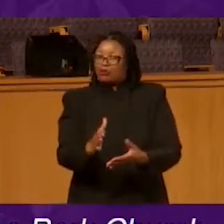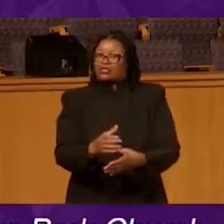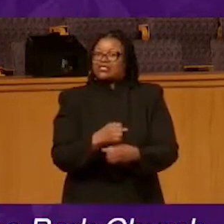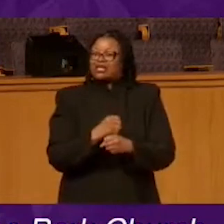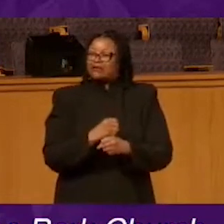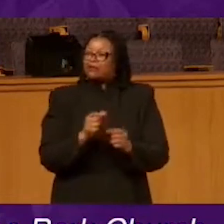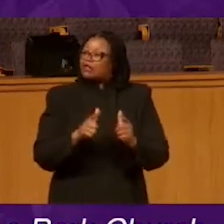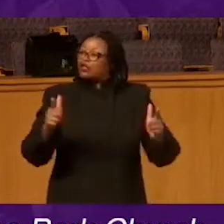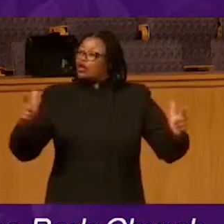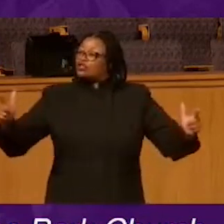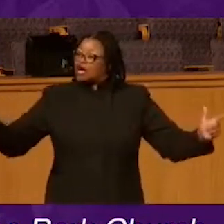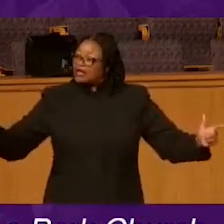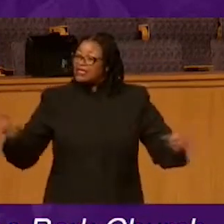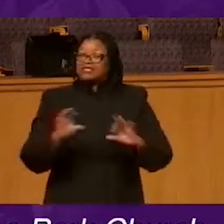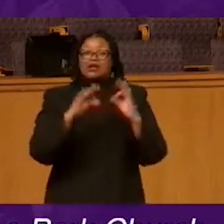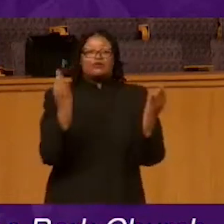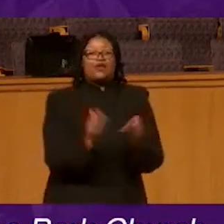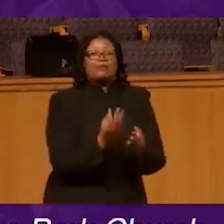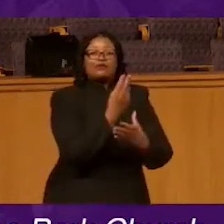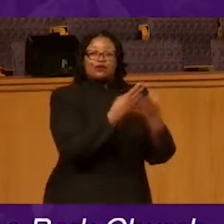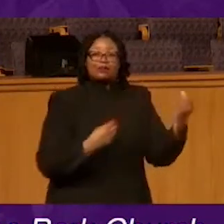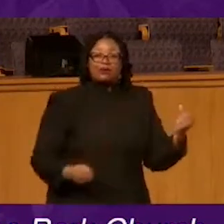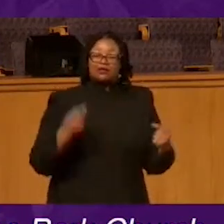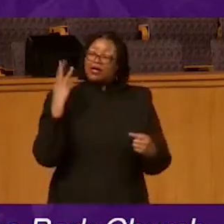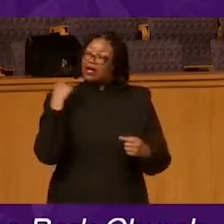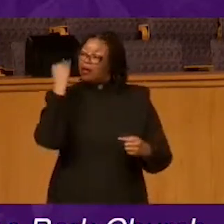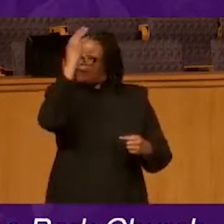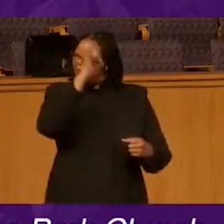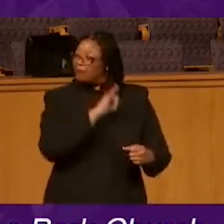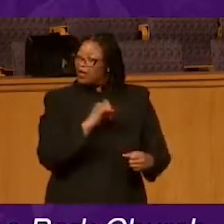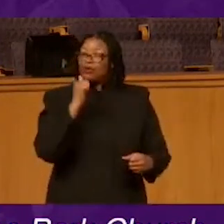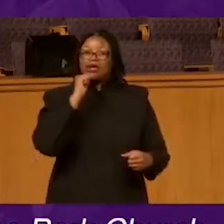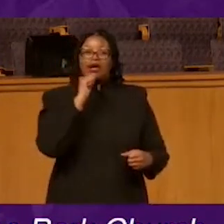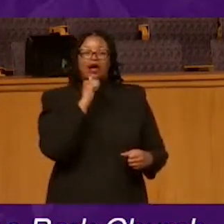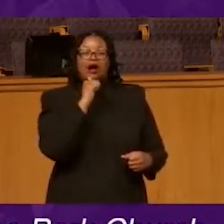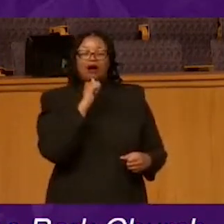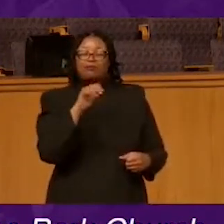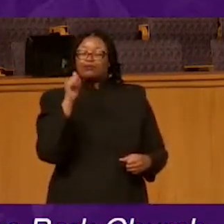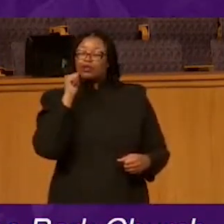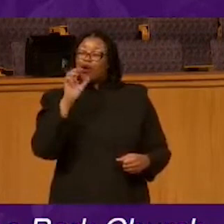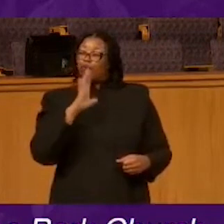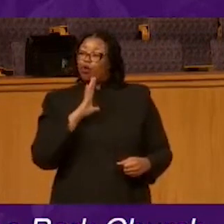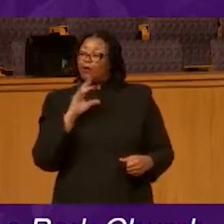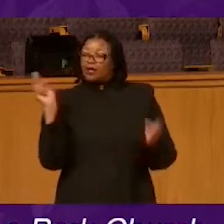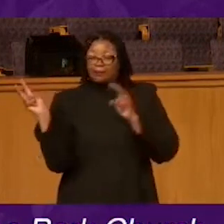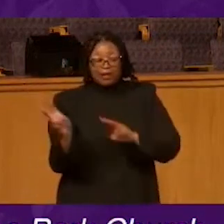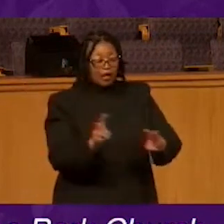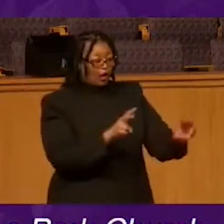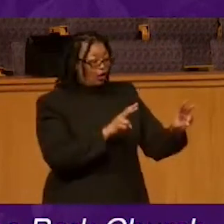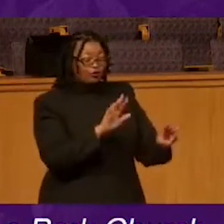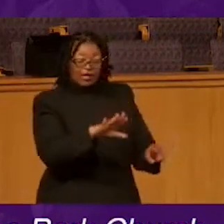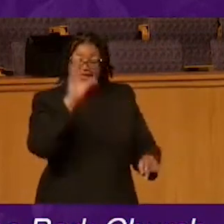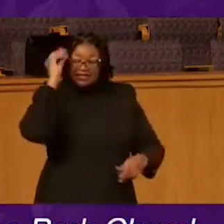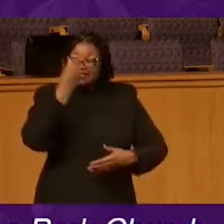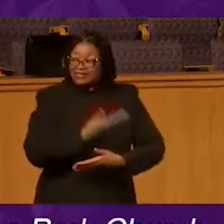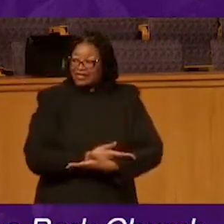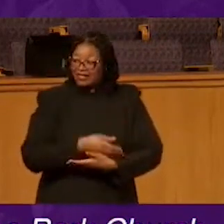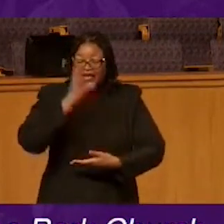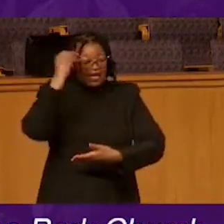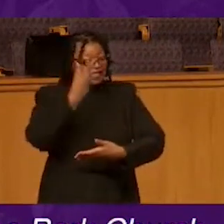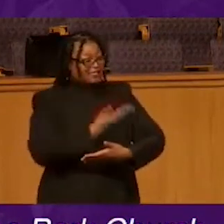of family for them both. I'm going to say, Mary, woman, behold thy son. And I'm going to say to John,